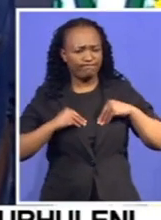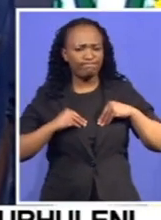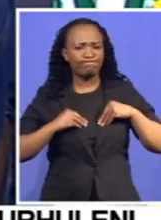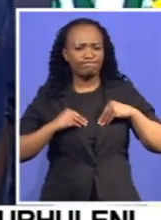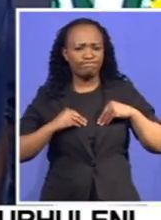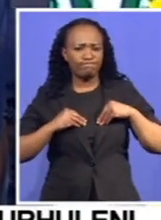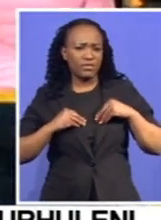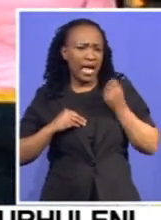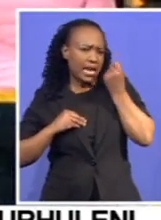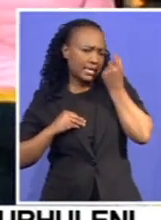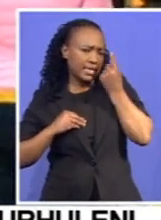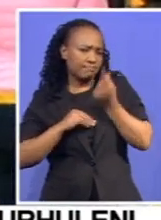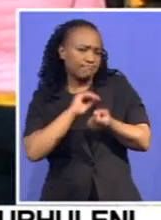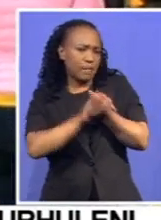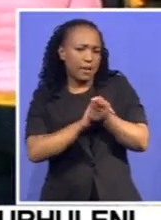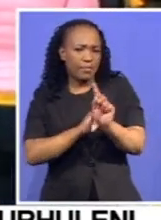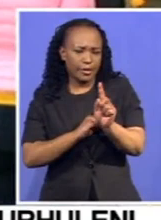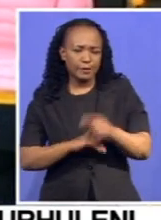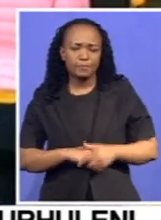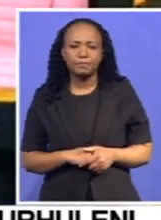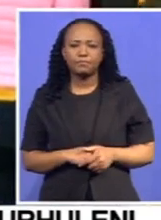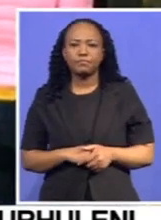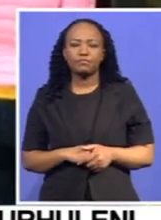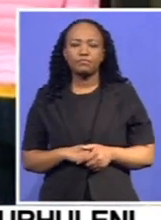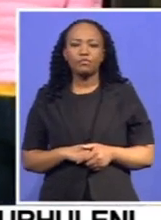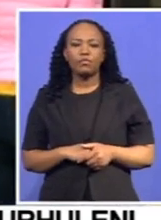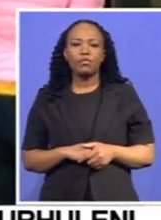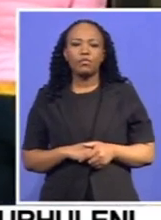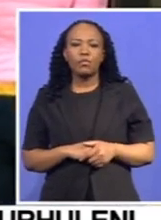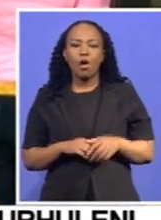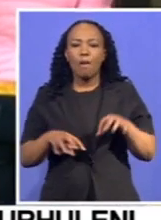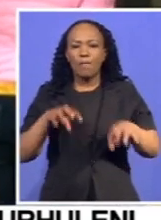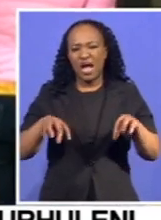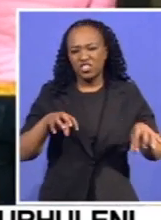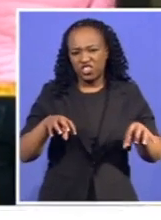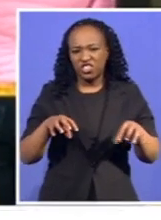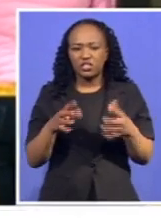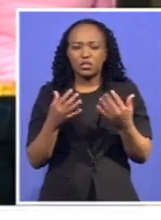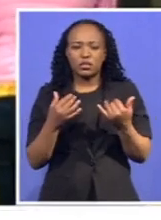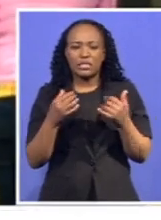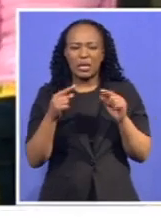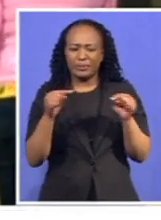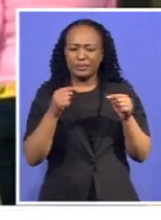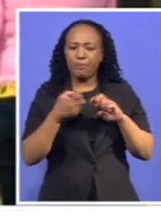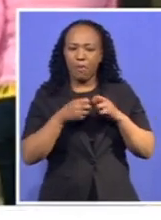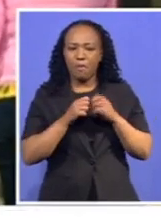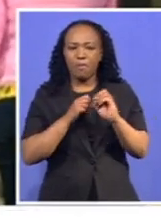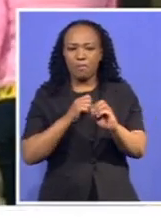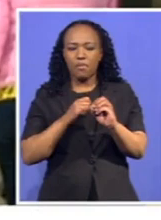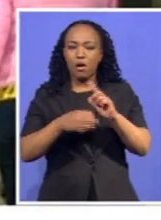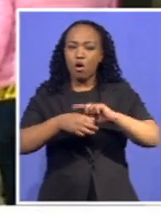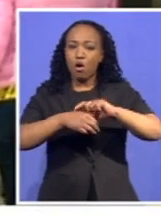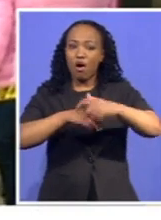would have occurred. With the issue of branch disputes in the air, despite the preliminary outcomes of this